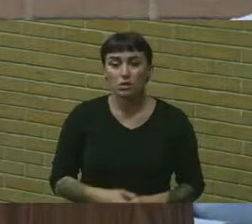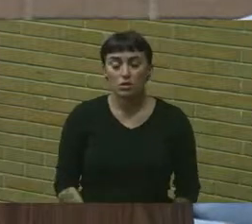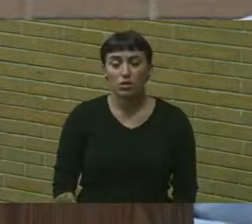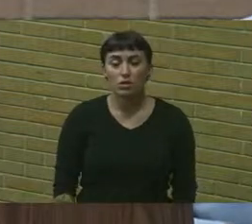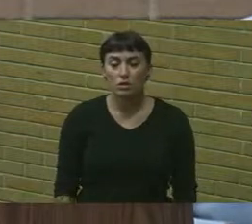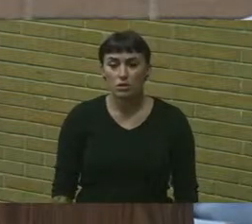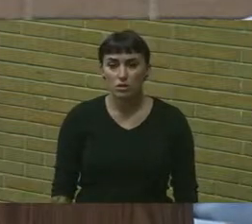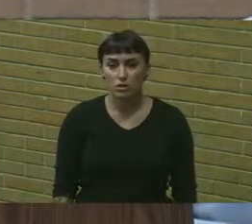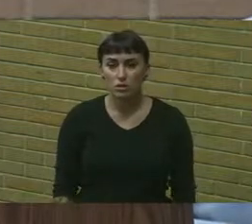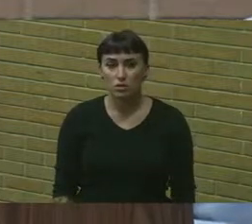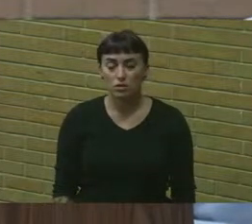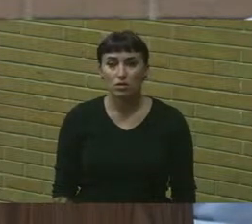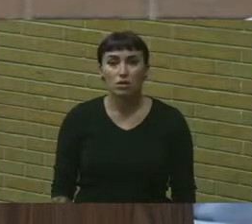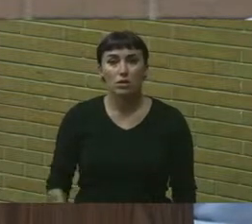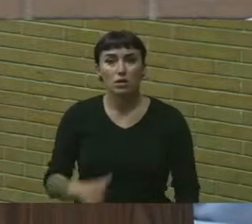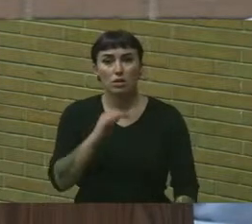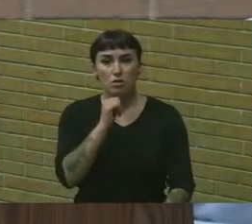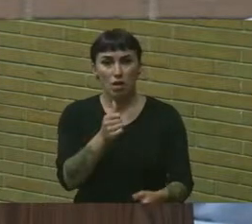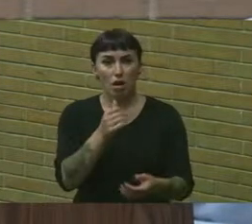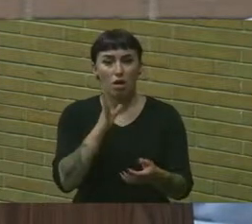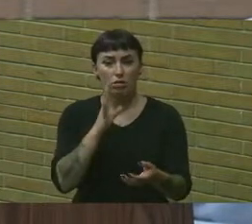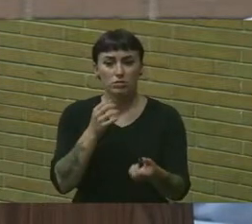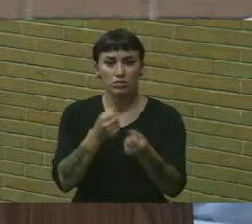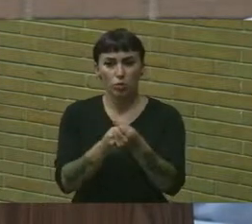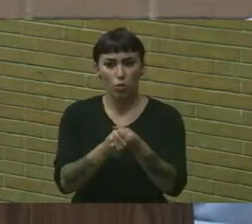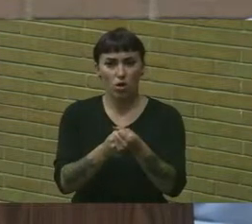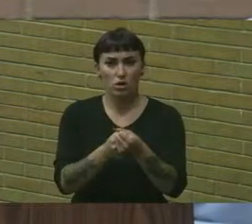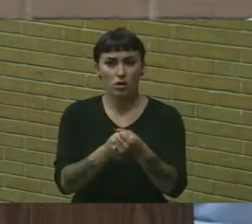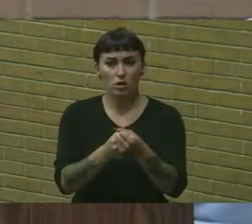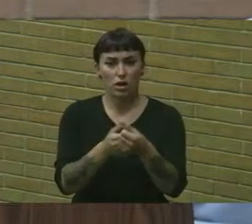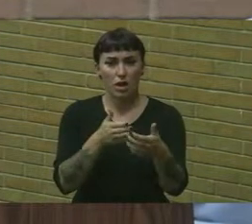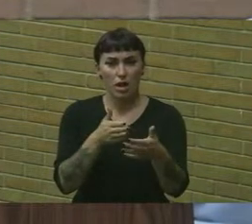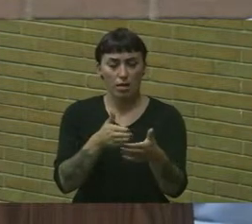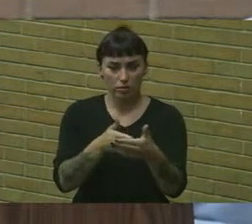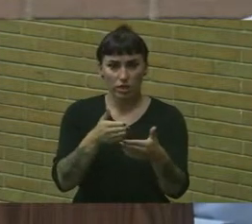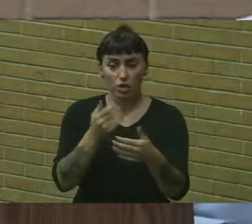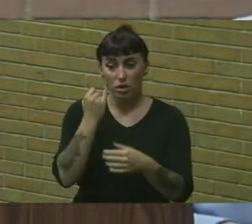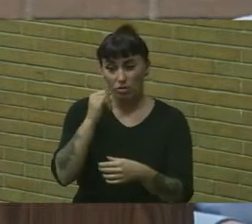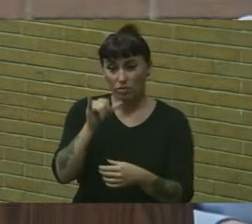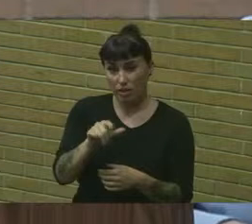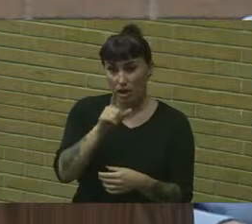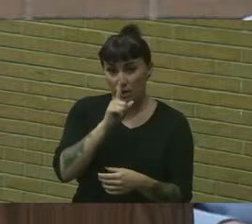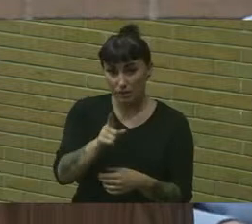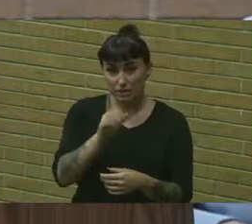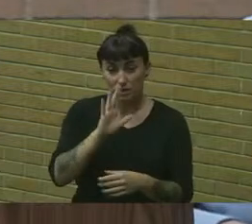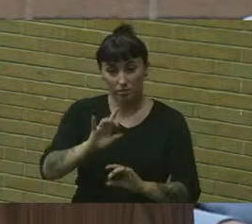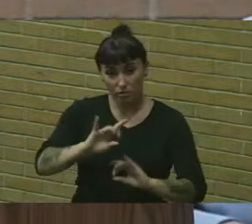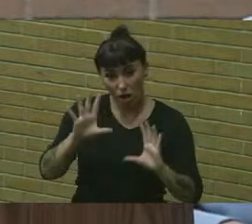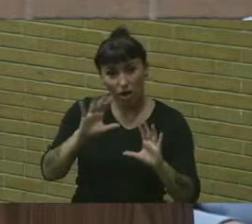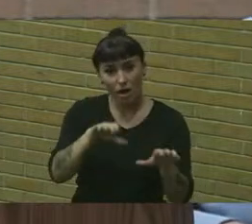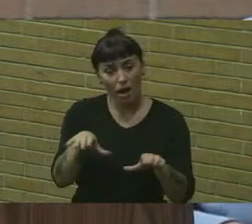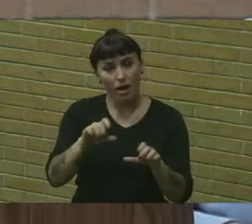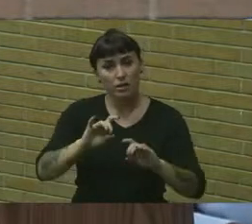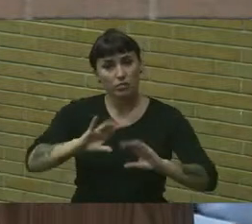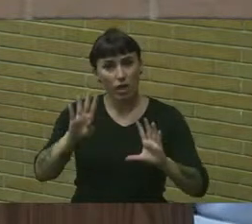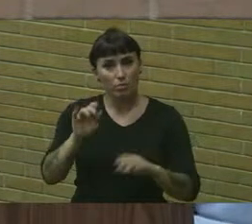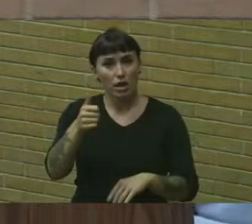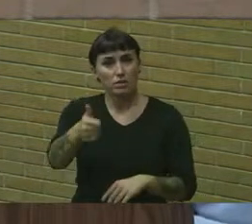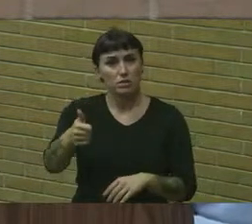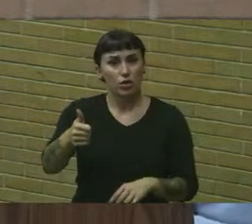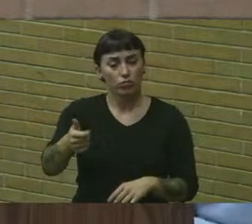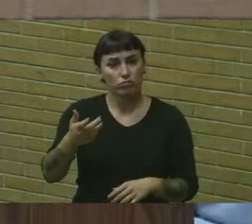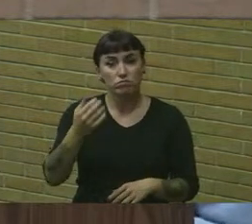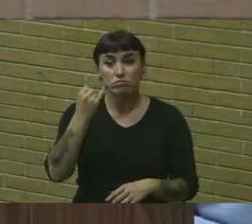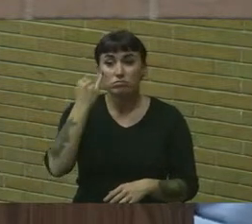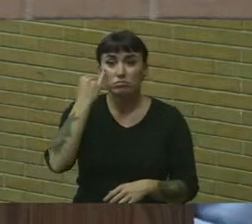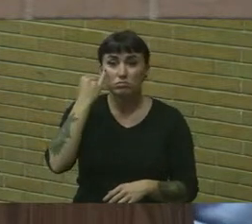non-true, non-supported such allegation, if that is a violence, an act of violence by itself. And